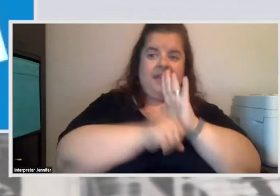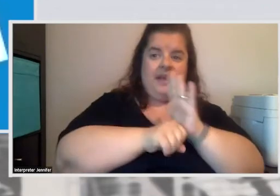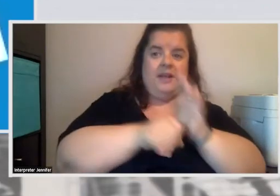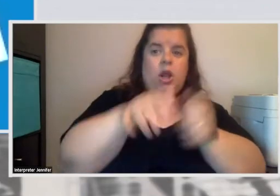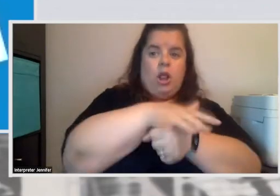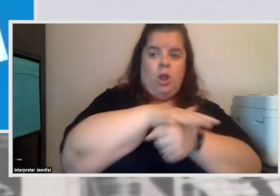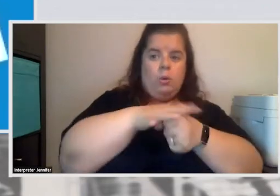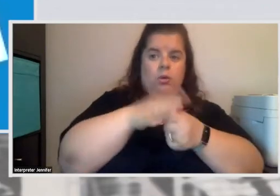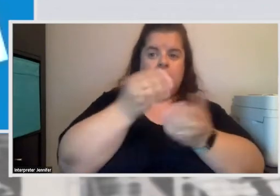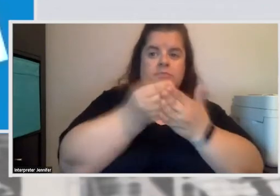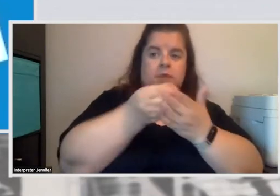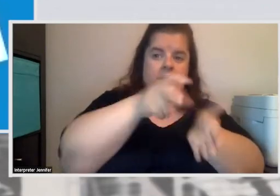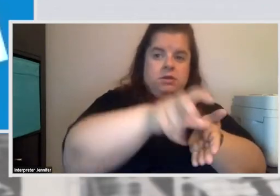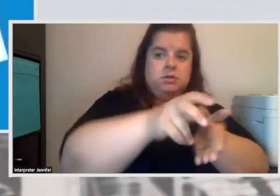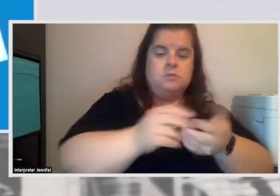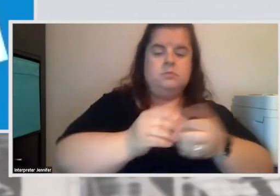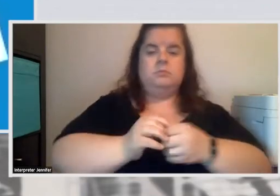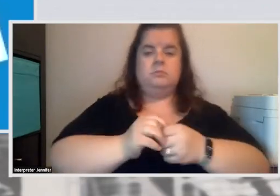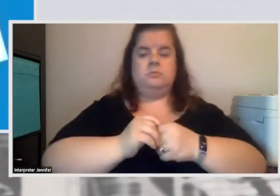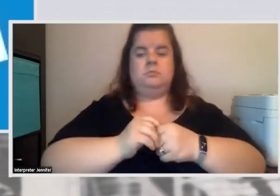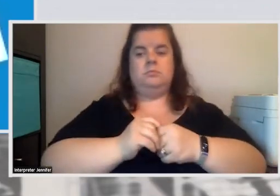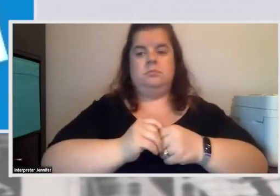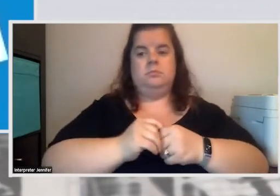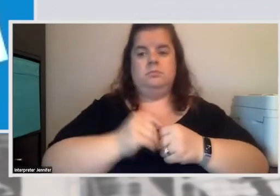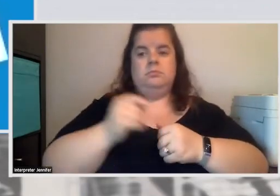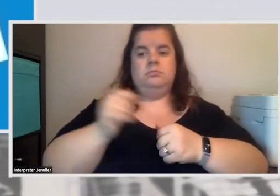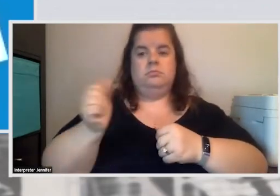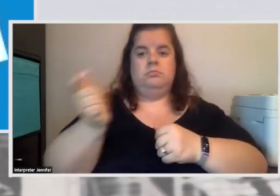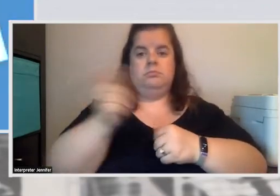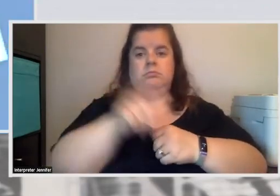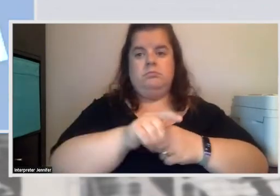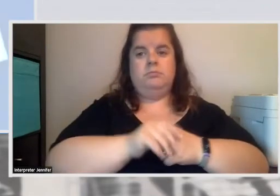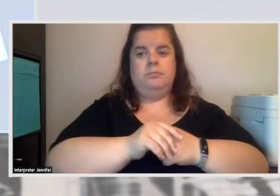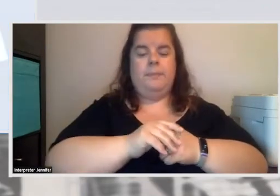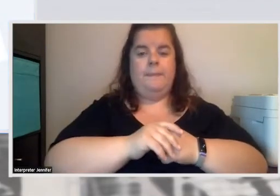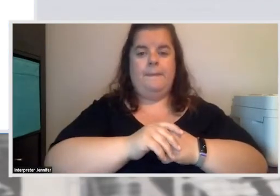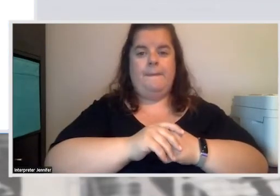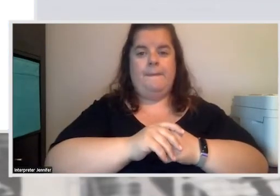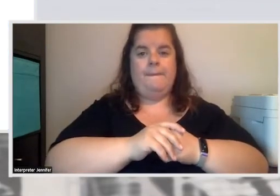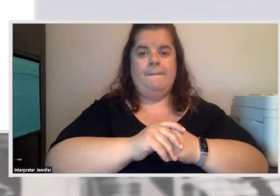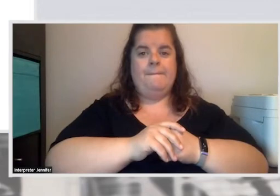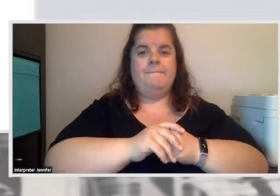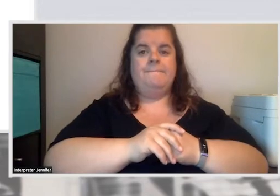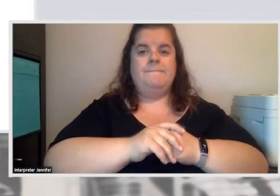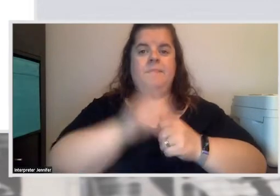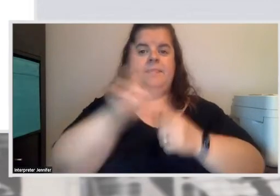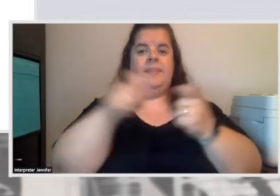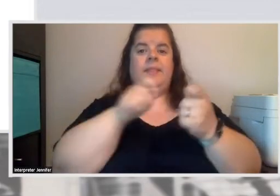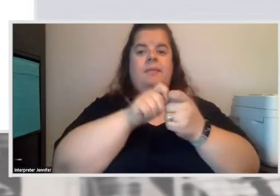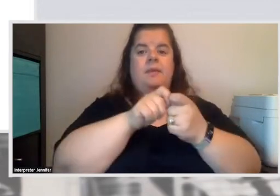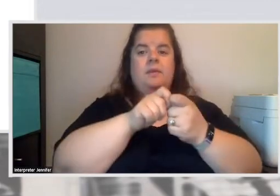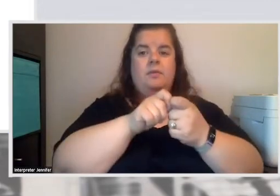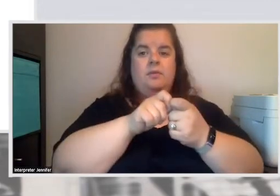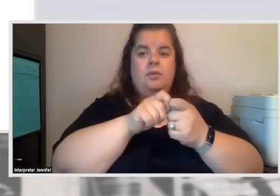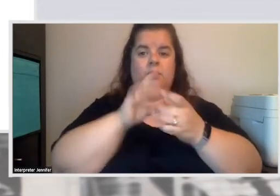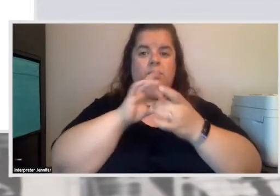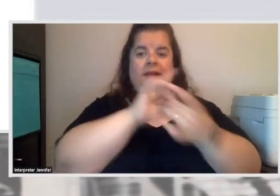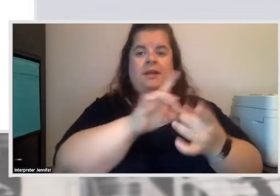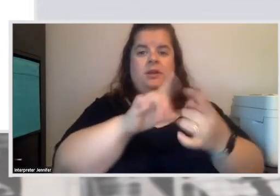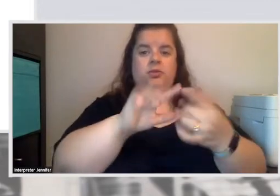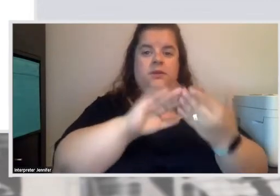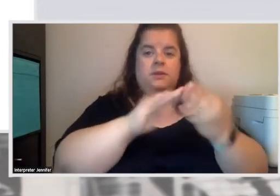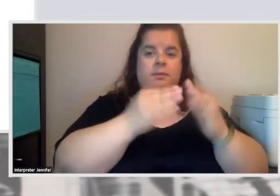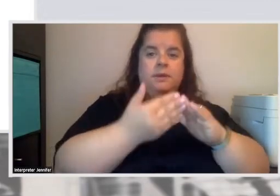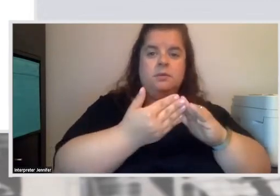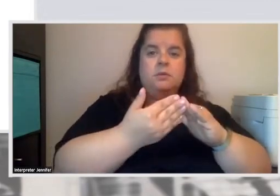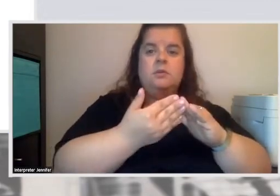so. And so we can go to the next slide. And so specifically as it relates to the community and economic